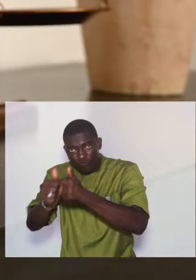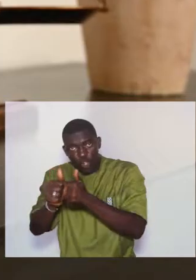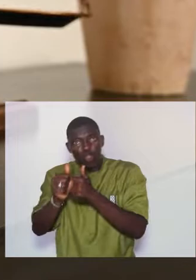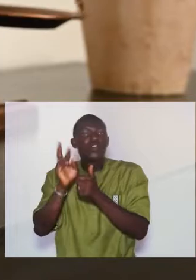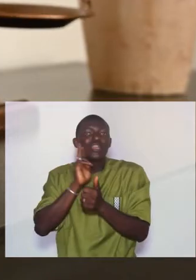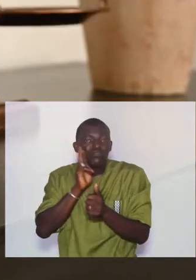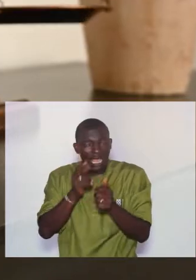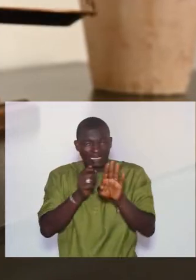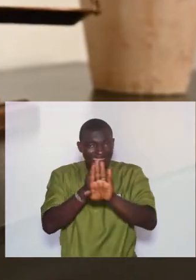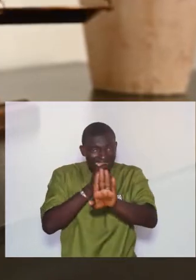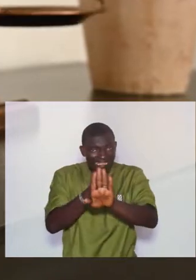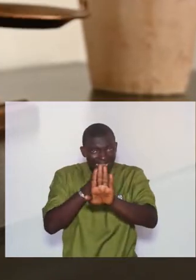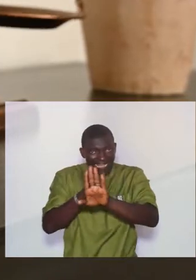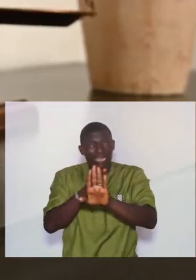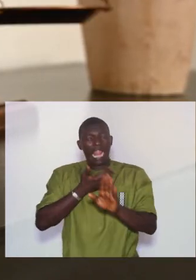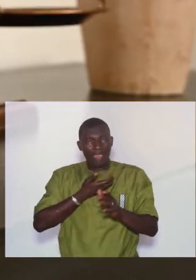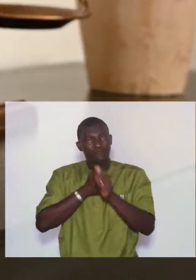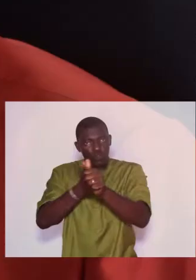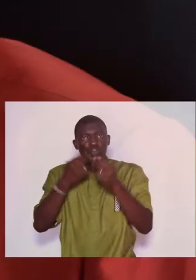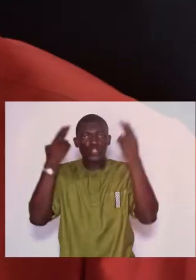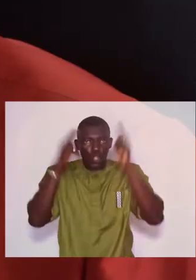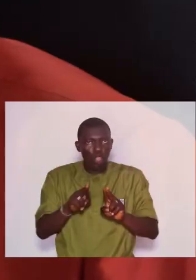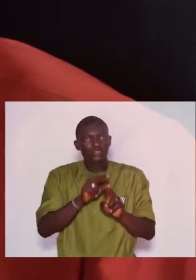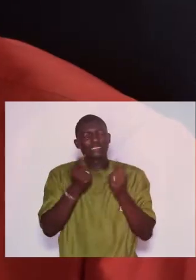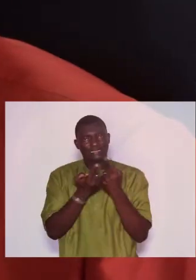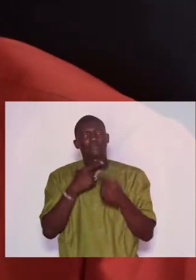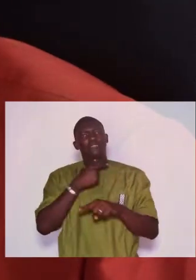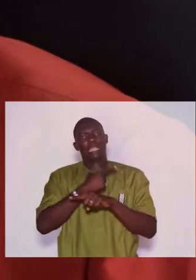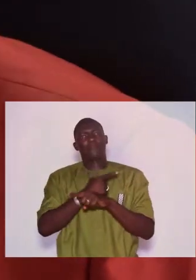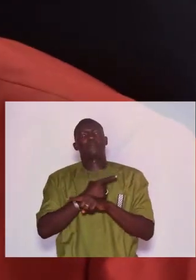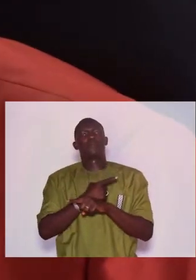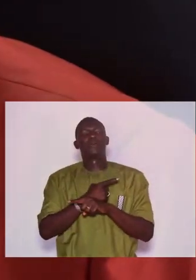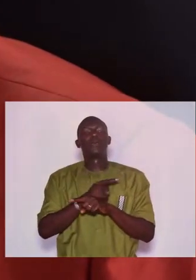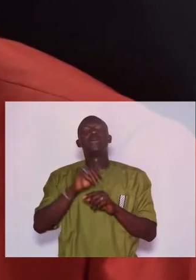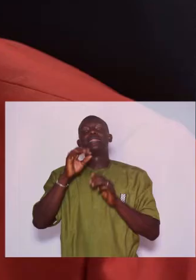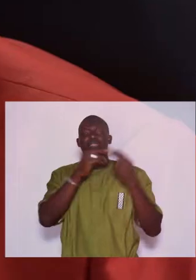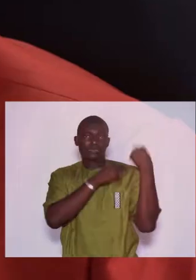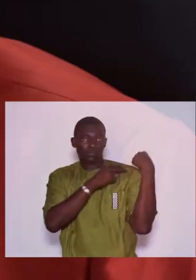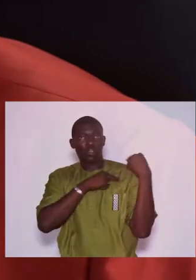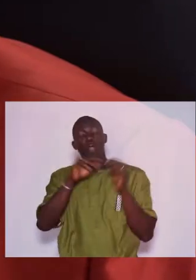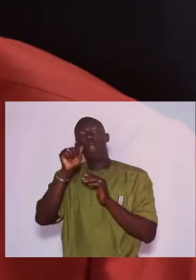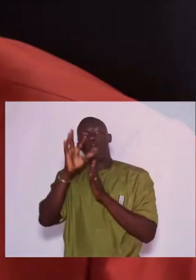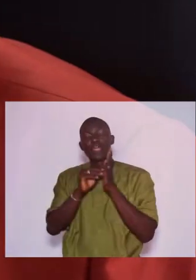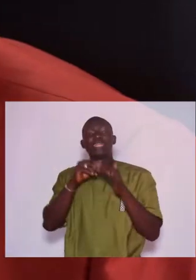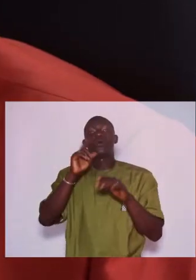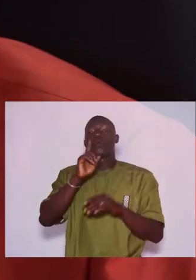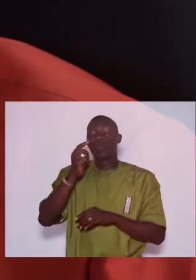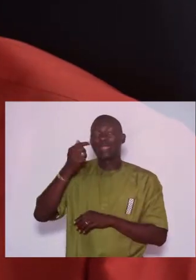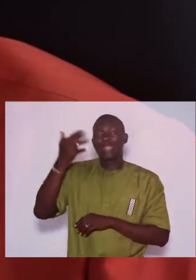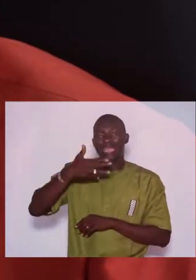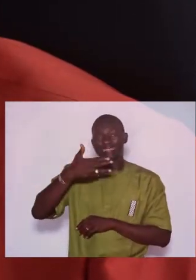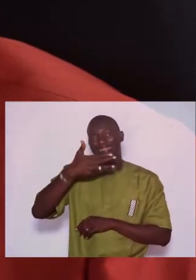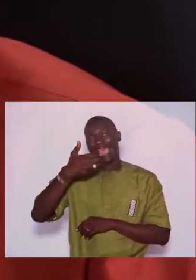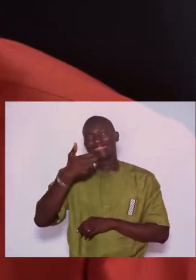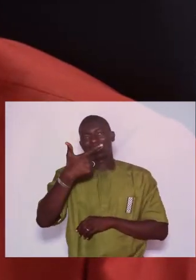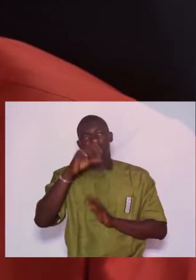by applicable laws and regulations. The mandate of the NAO is quite broad as per the 1997